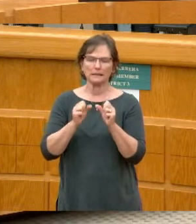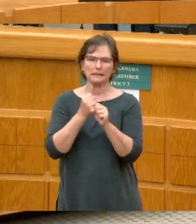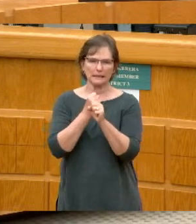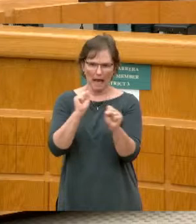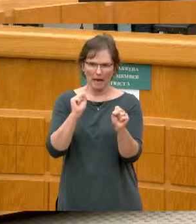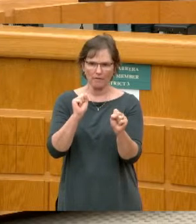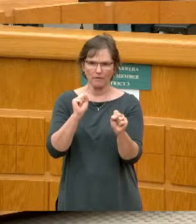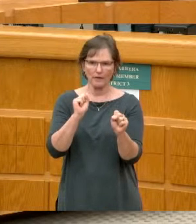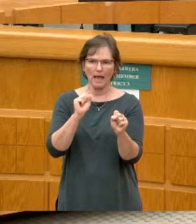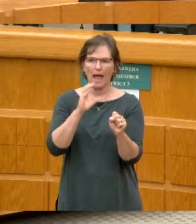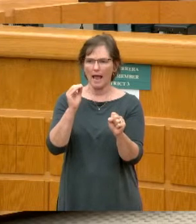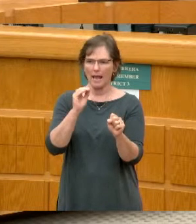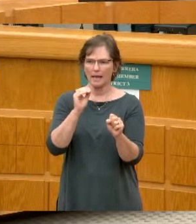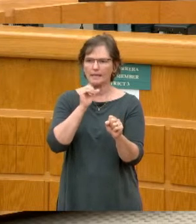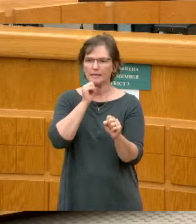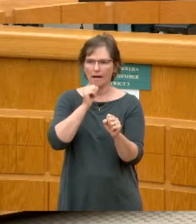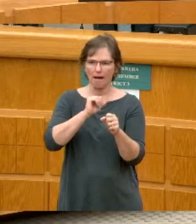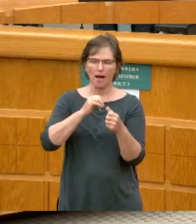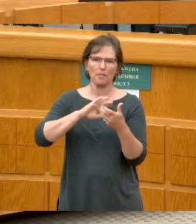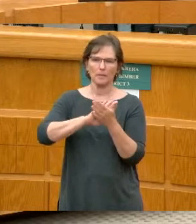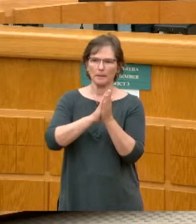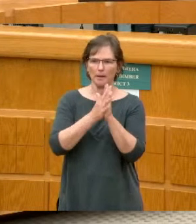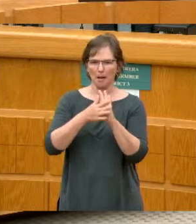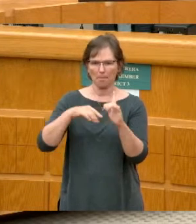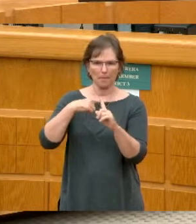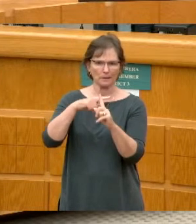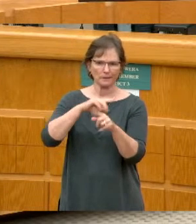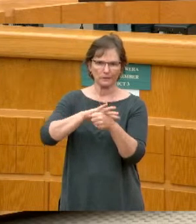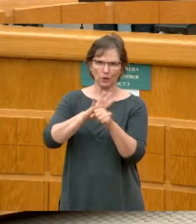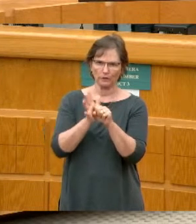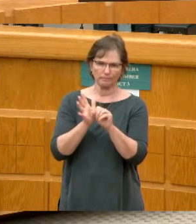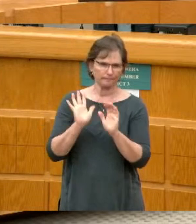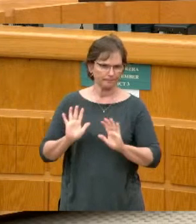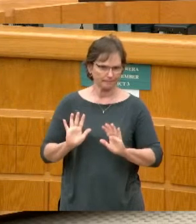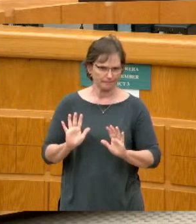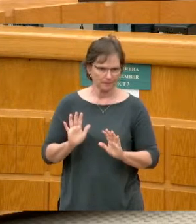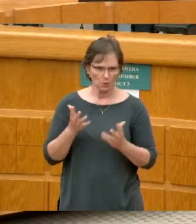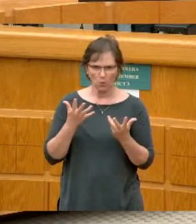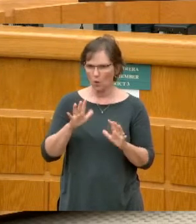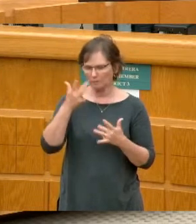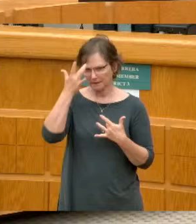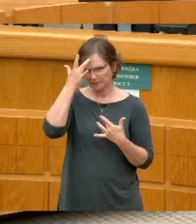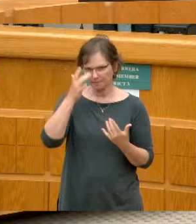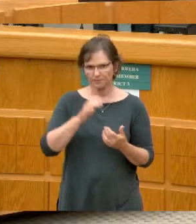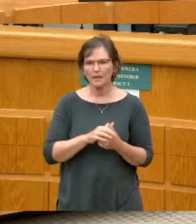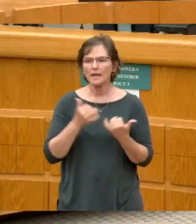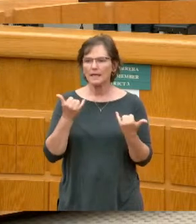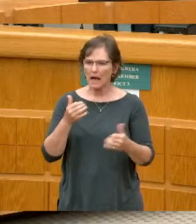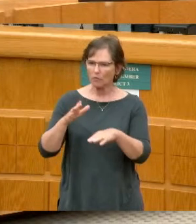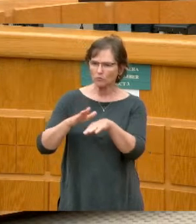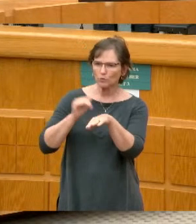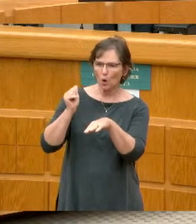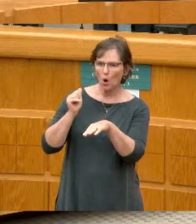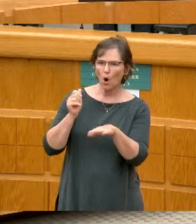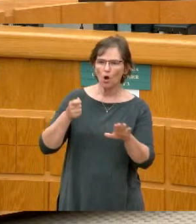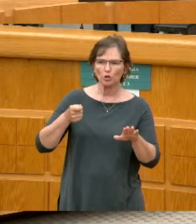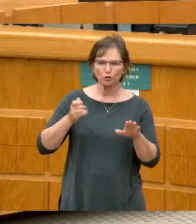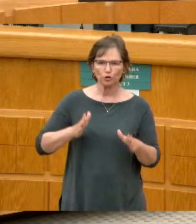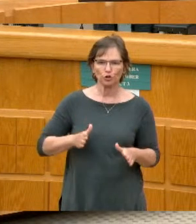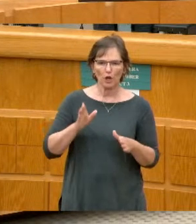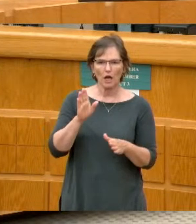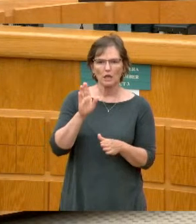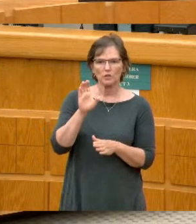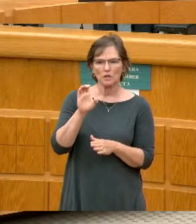day, we really encourage you to double up your energies and your efforts